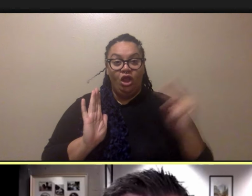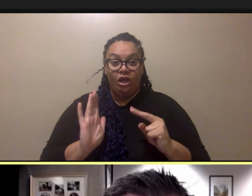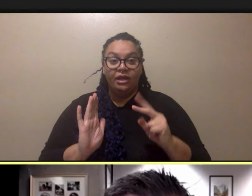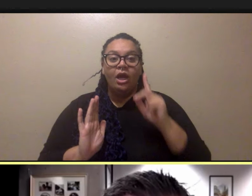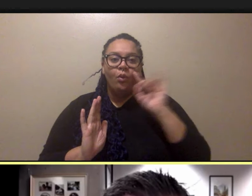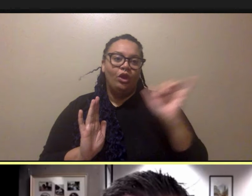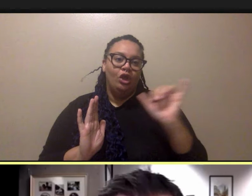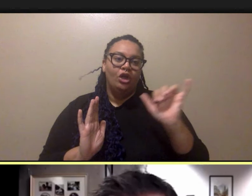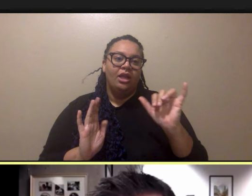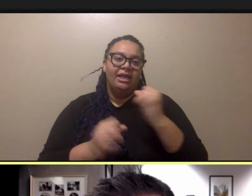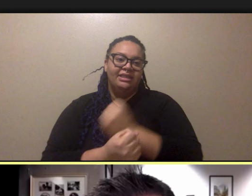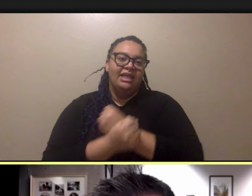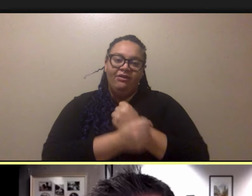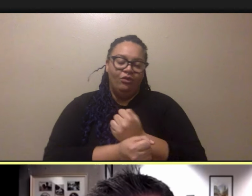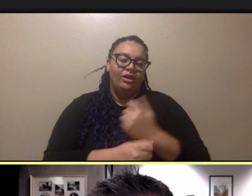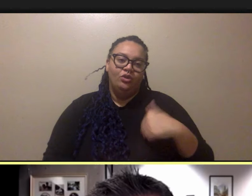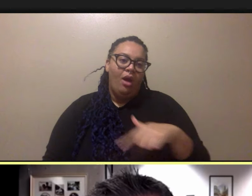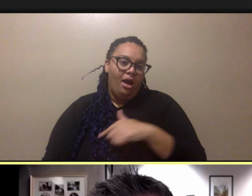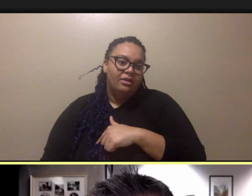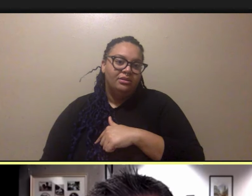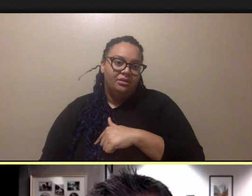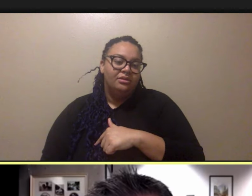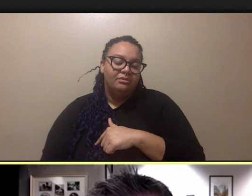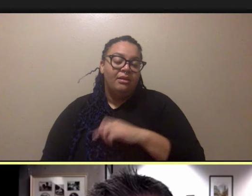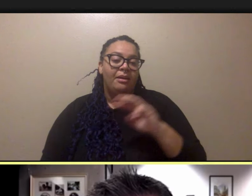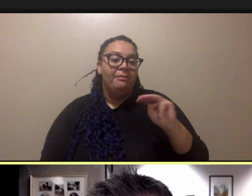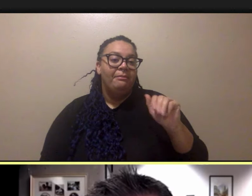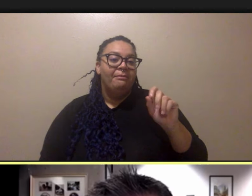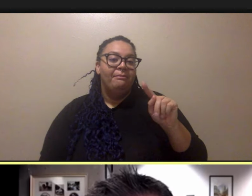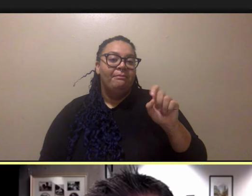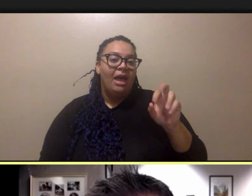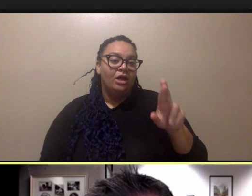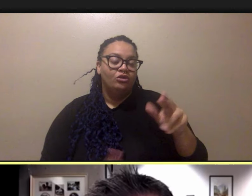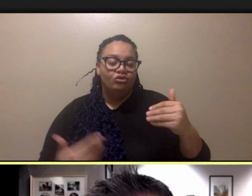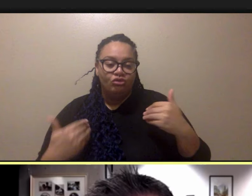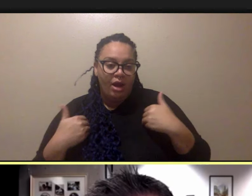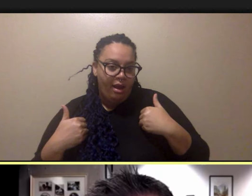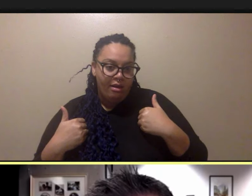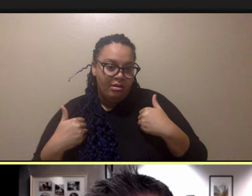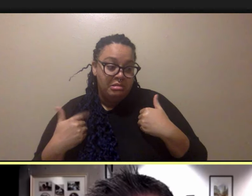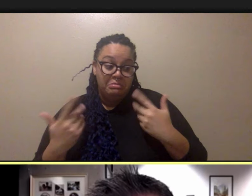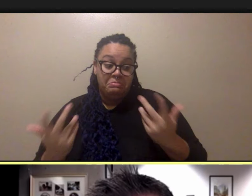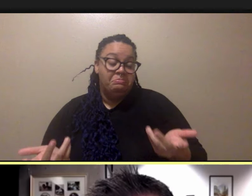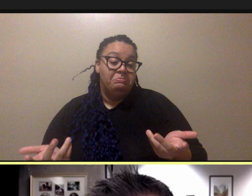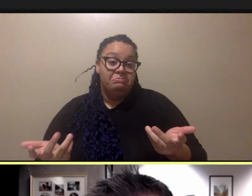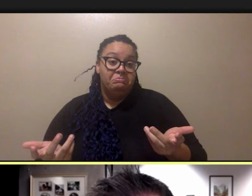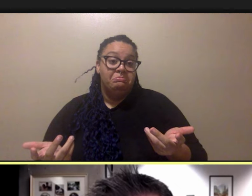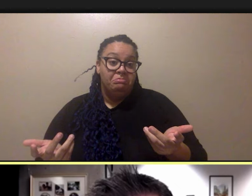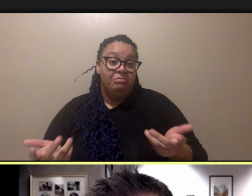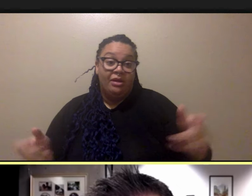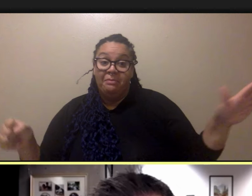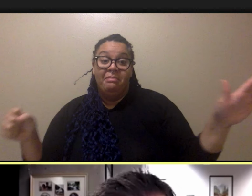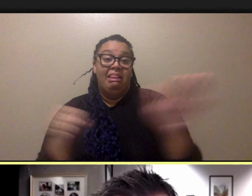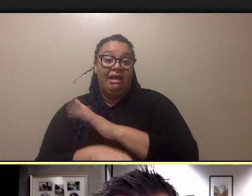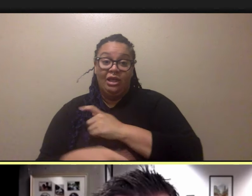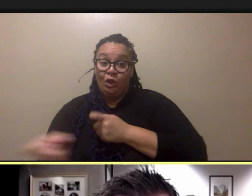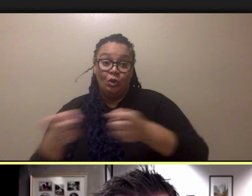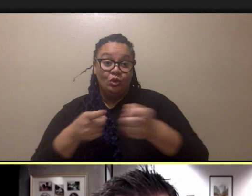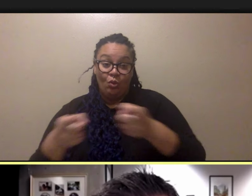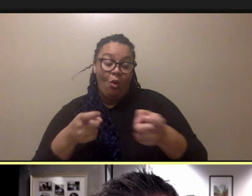like slavery to us. The master had pretty much complete control over